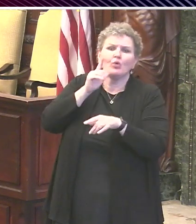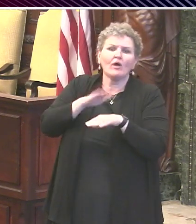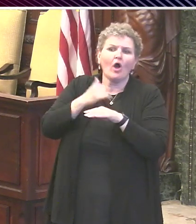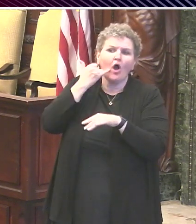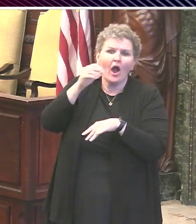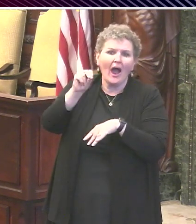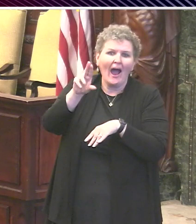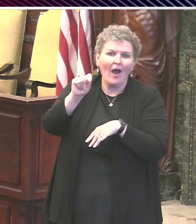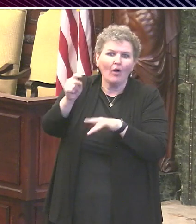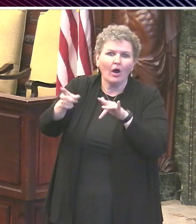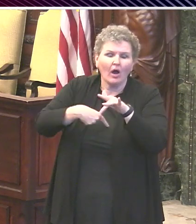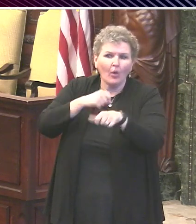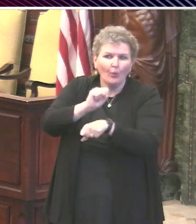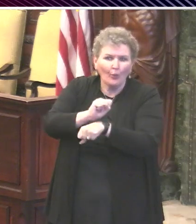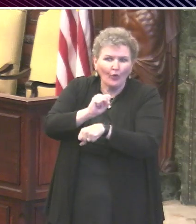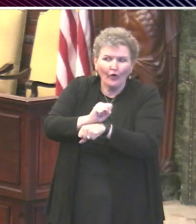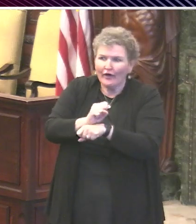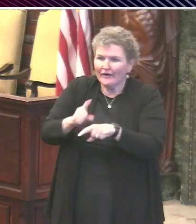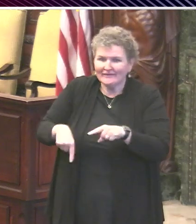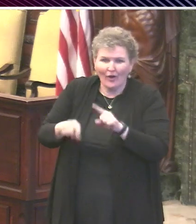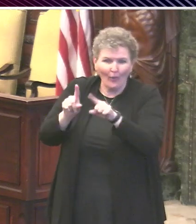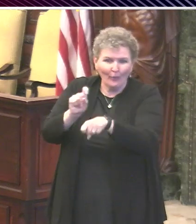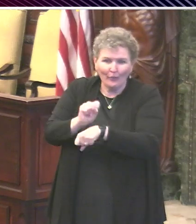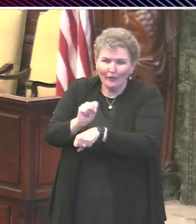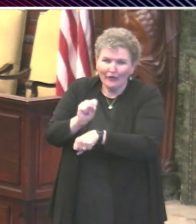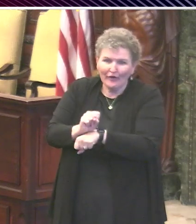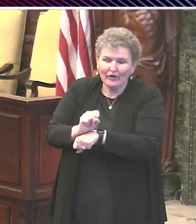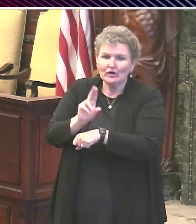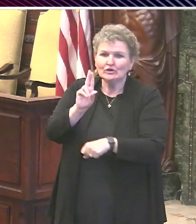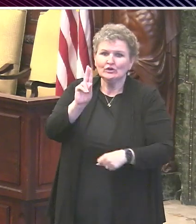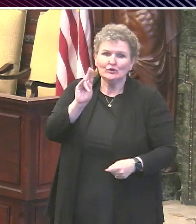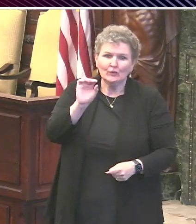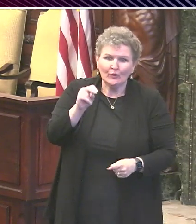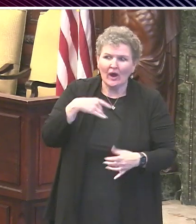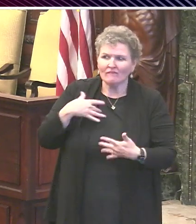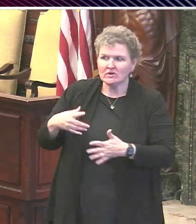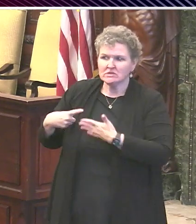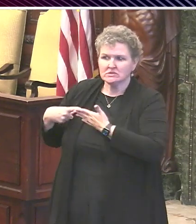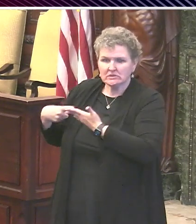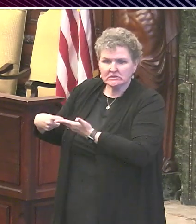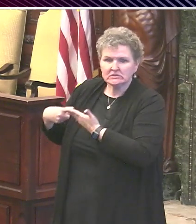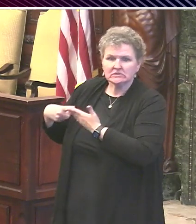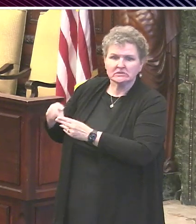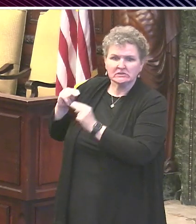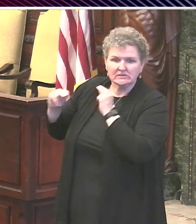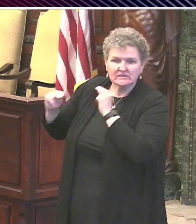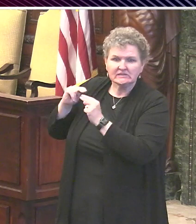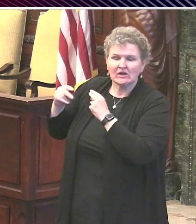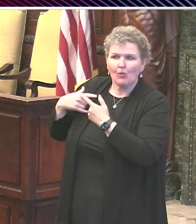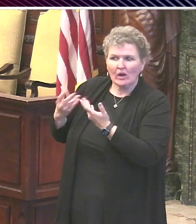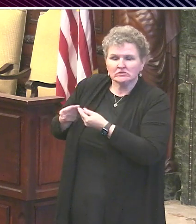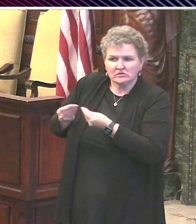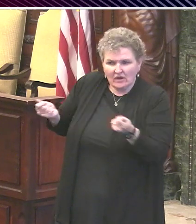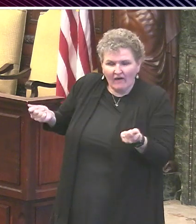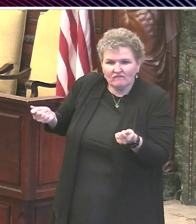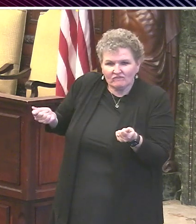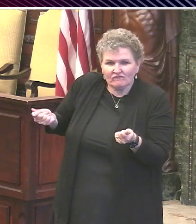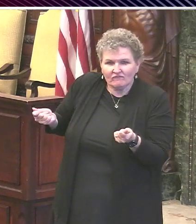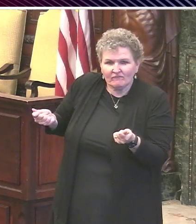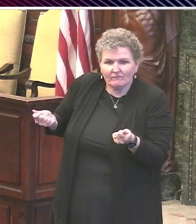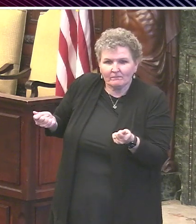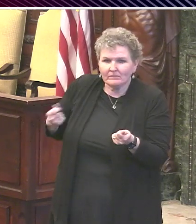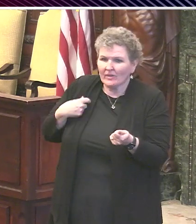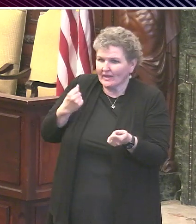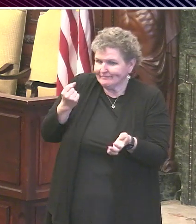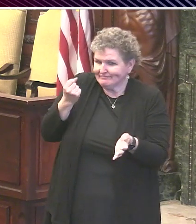not showing up, and we're working with our union brothers and sisters to get that resolved. My understanding is I don't know